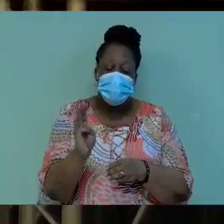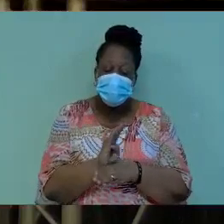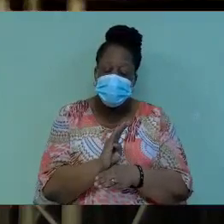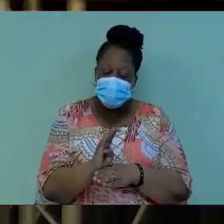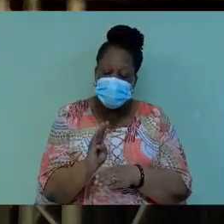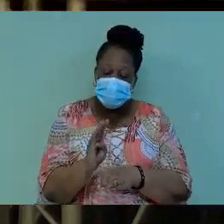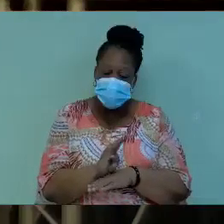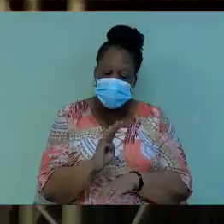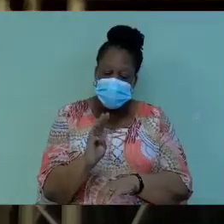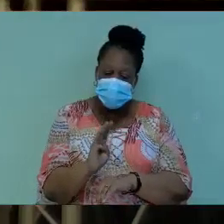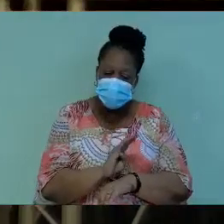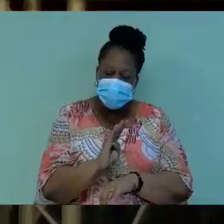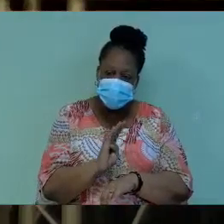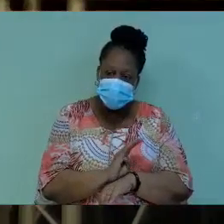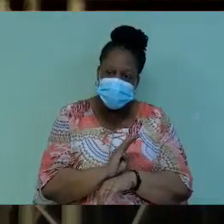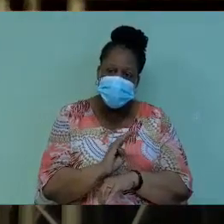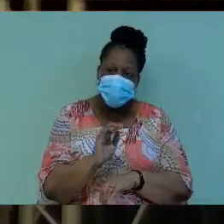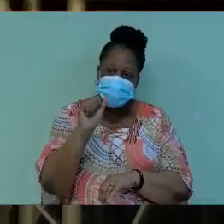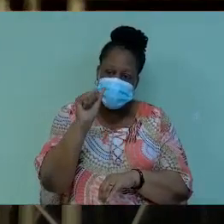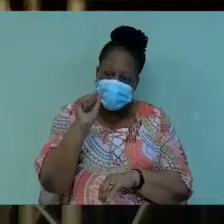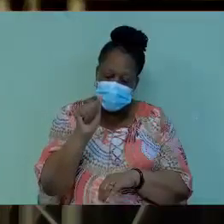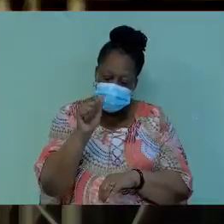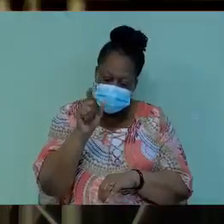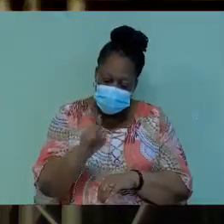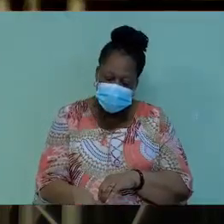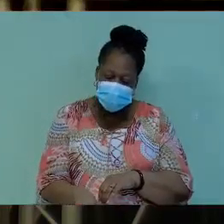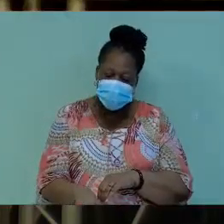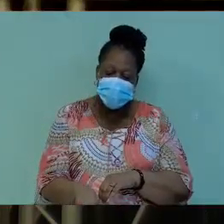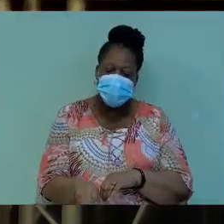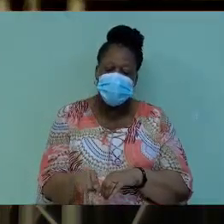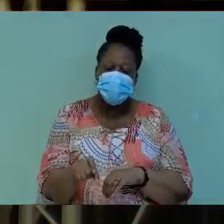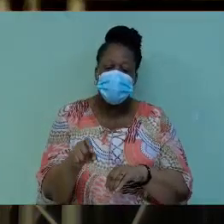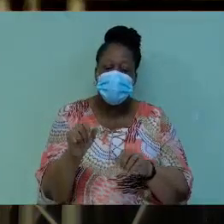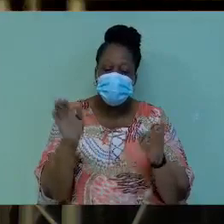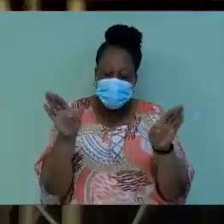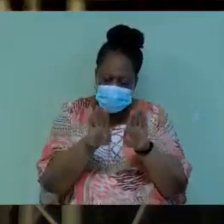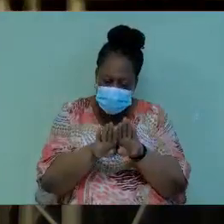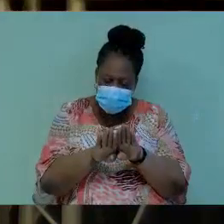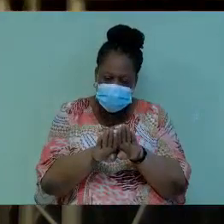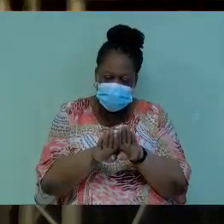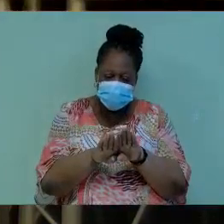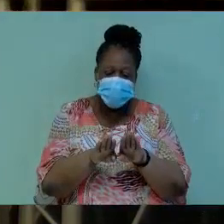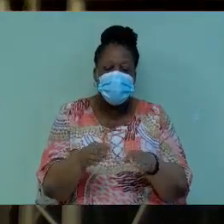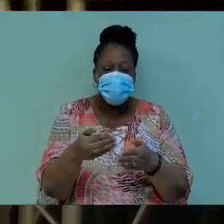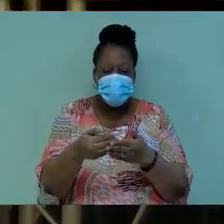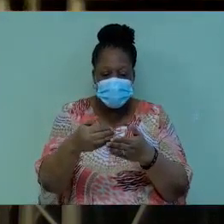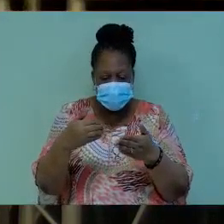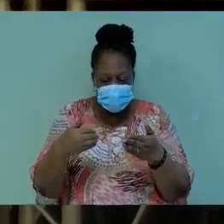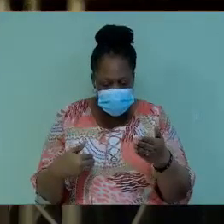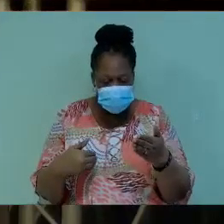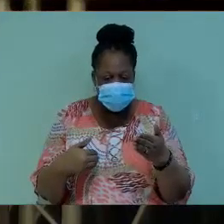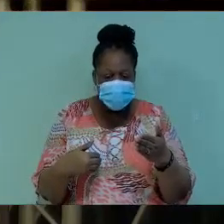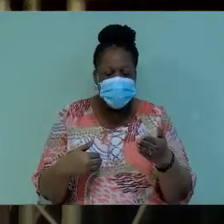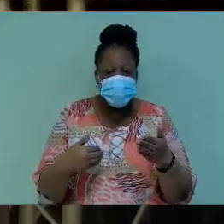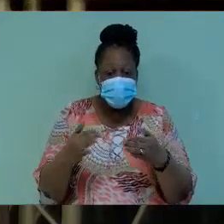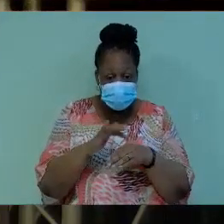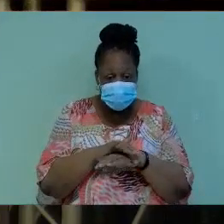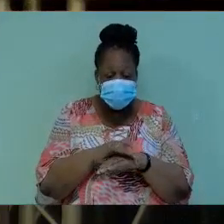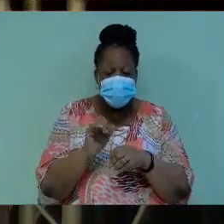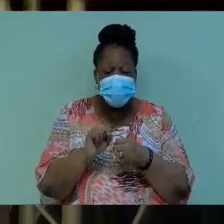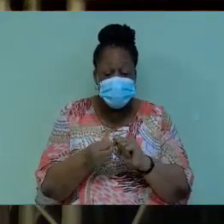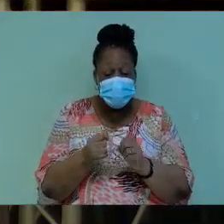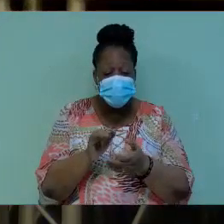as to allow sufficient time for patrons and staff to get to their home before 8 p.m. We